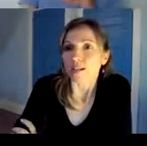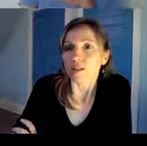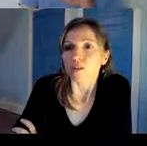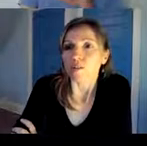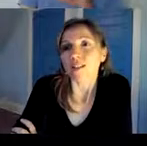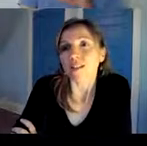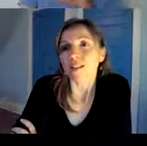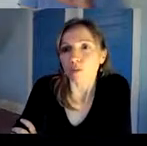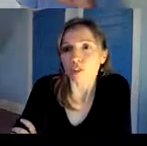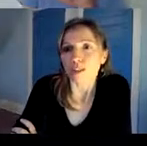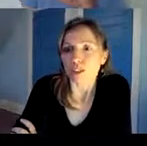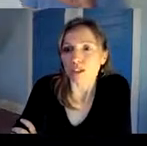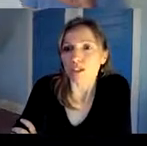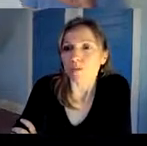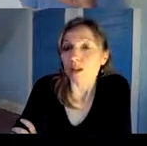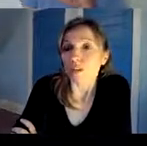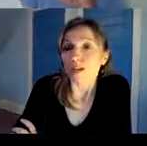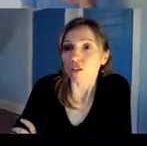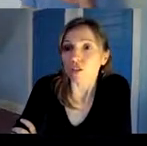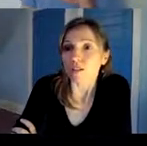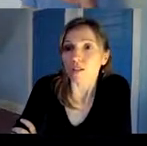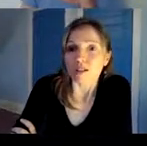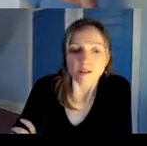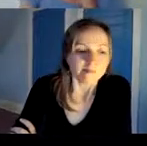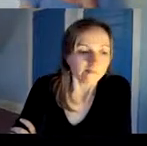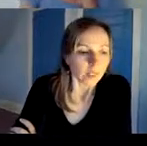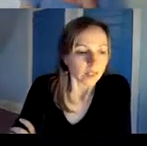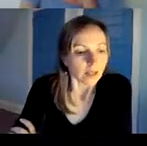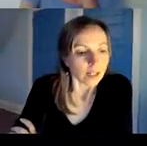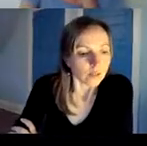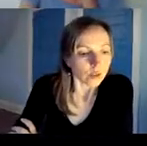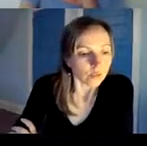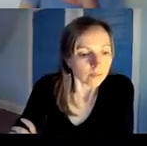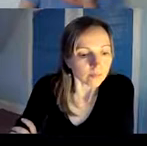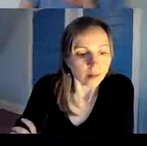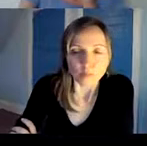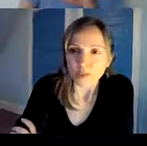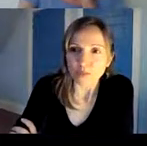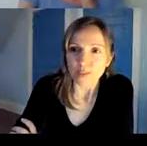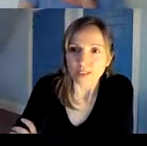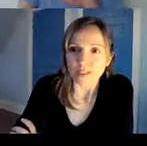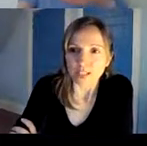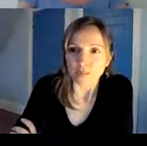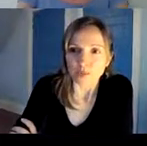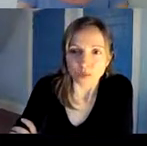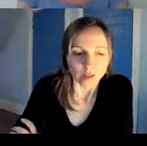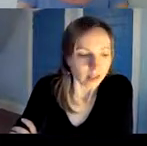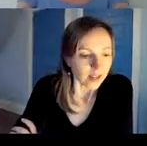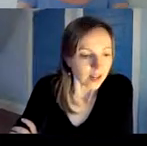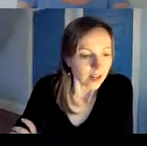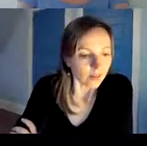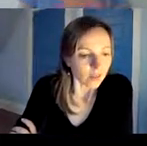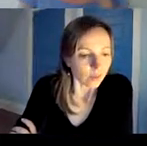chicks. So basically, unfortunately, the chicks, many of them had starved. And if you are familiar with Douglas Talamé's